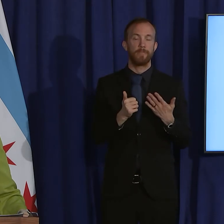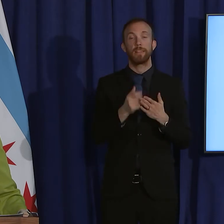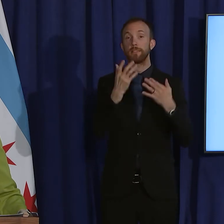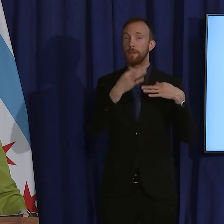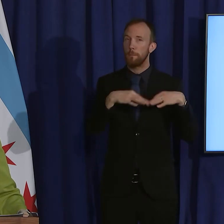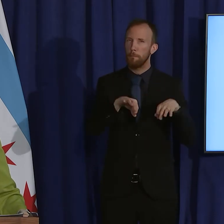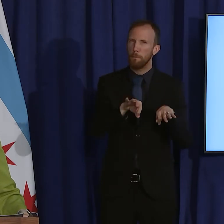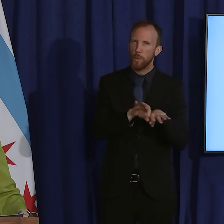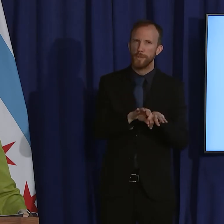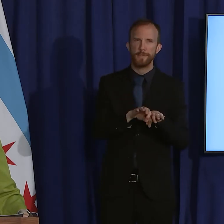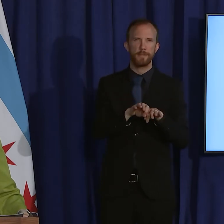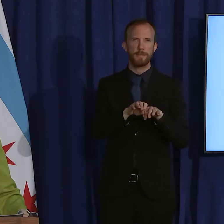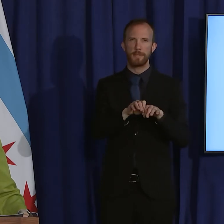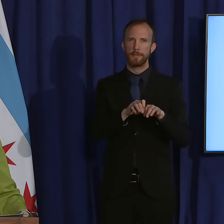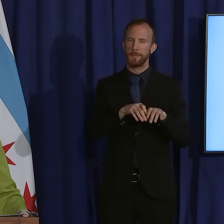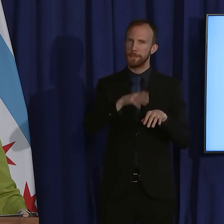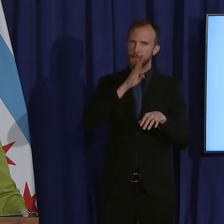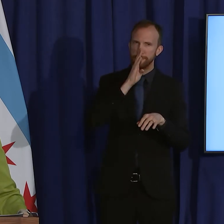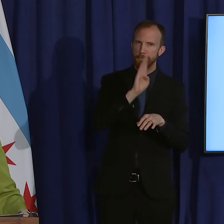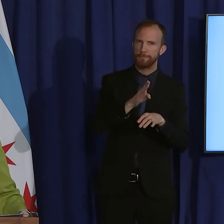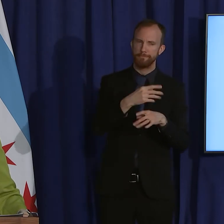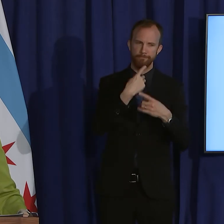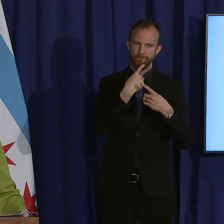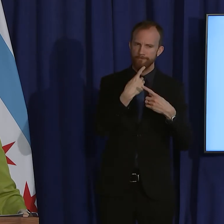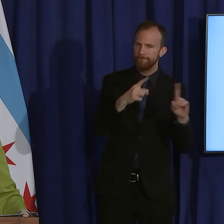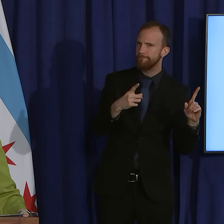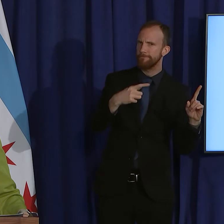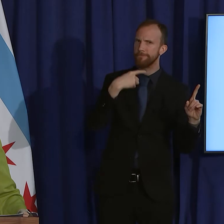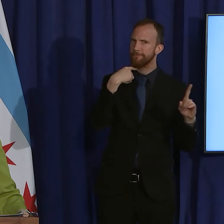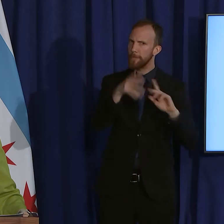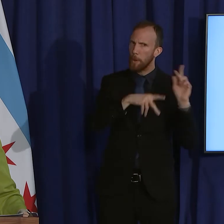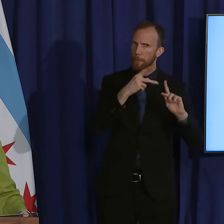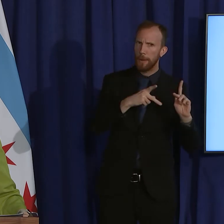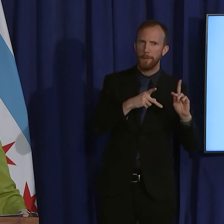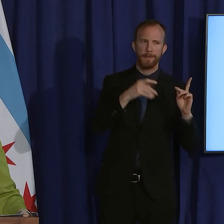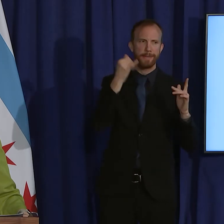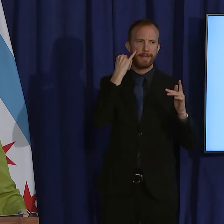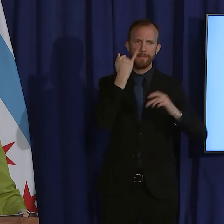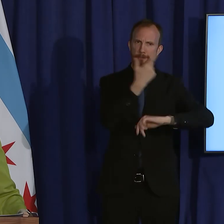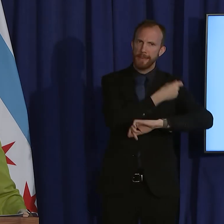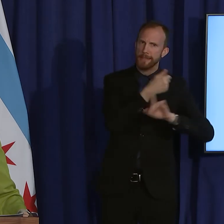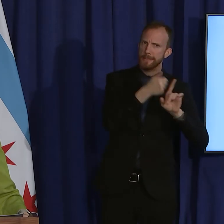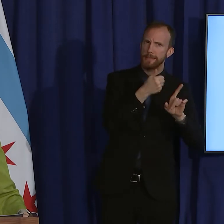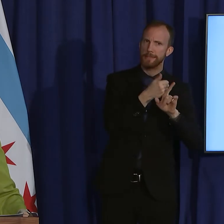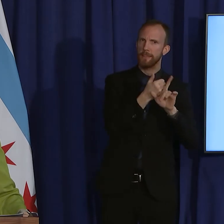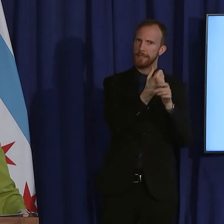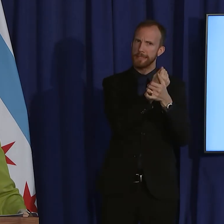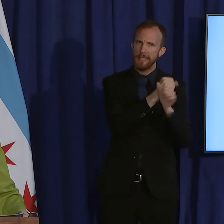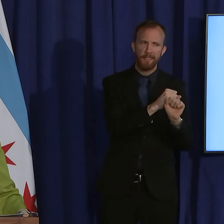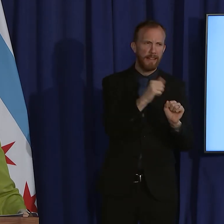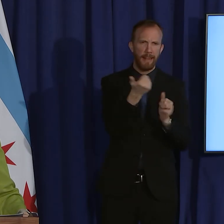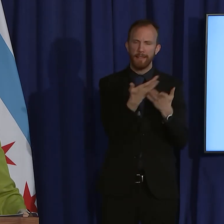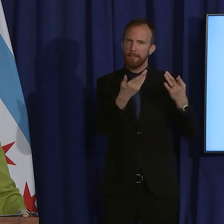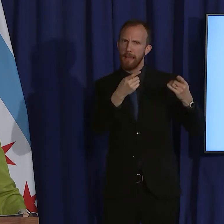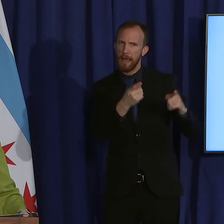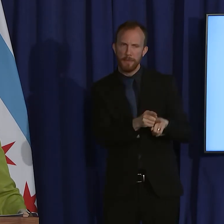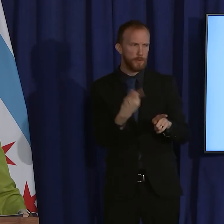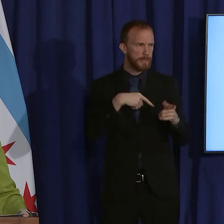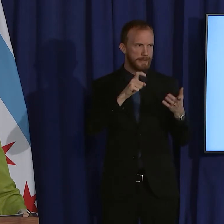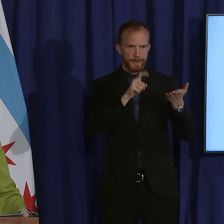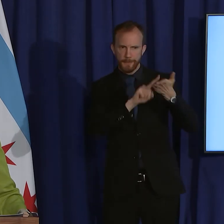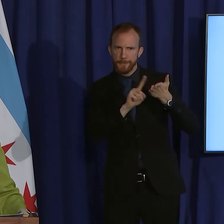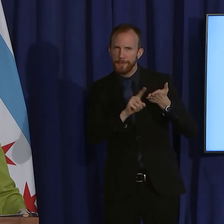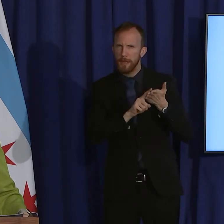important. We always want to look into them. Vaccine safety remains our absolute top priority, but reiterating, this